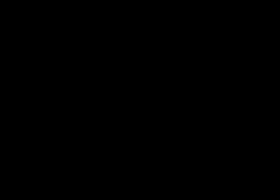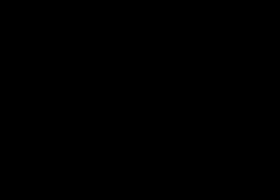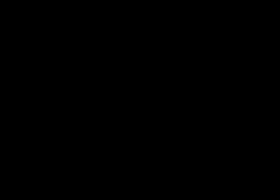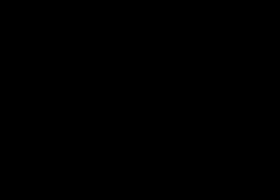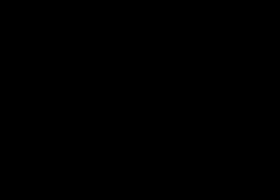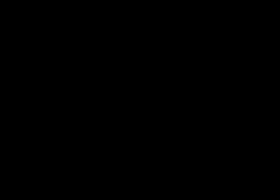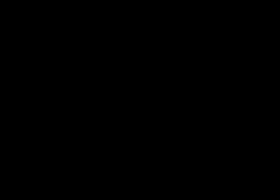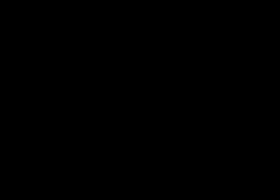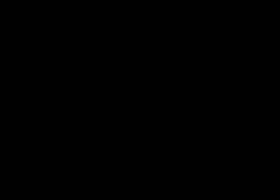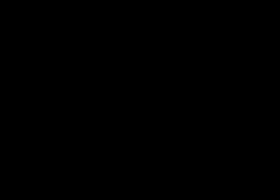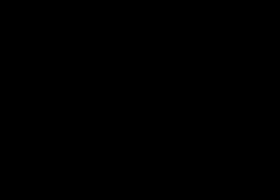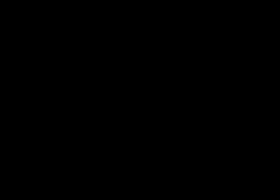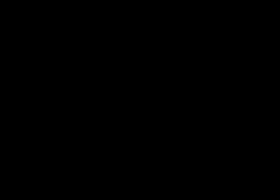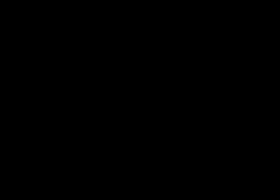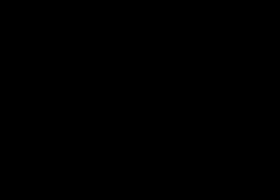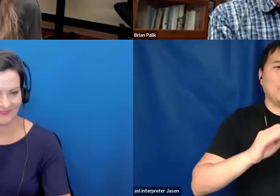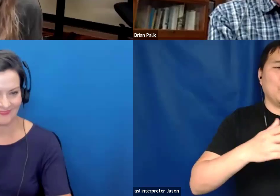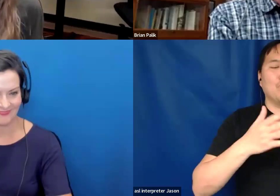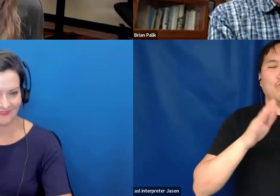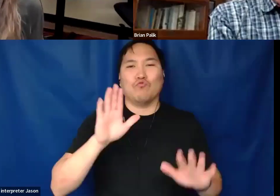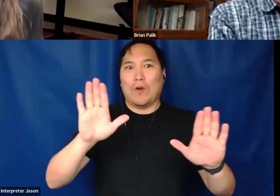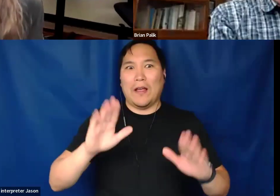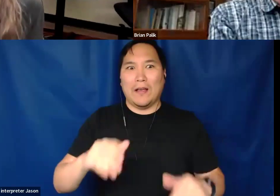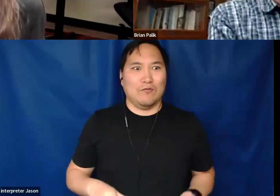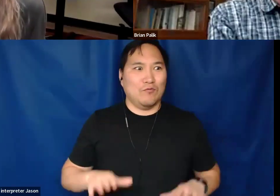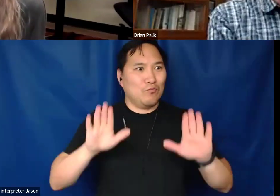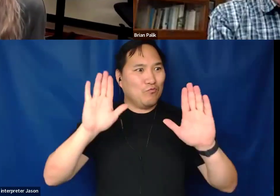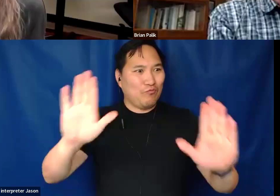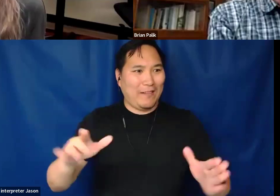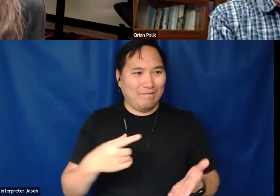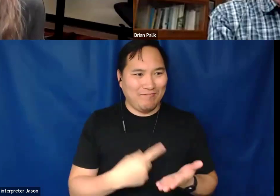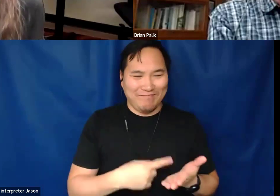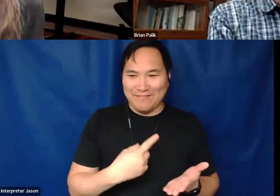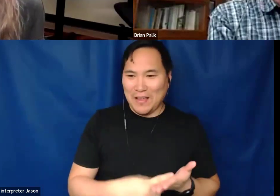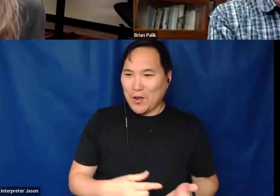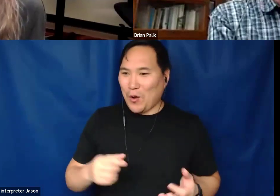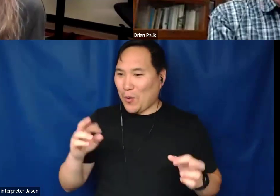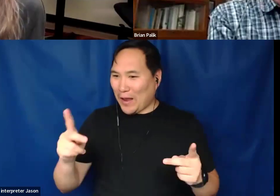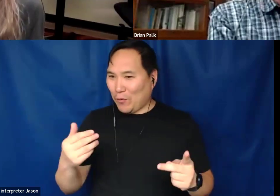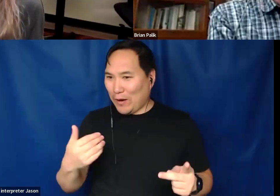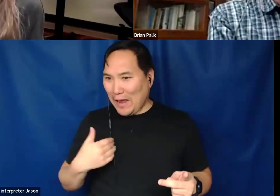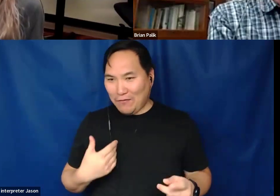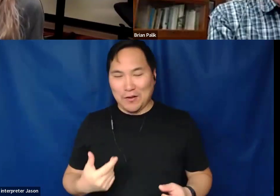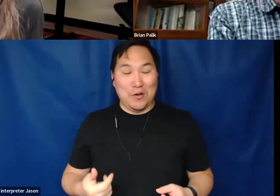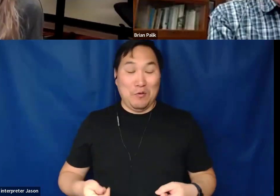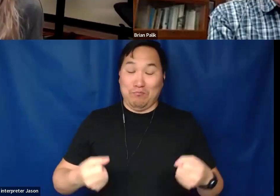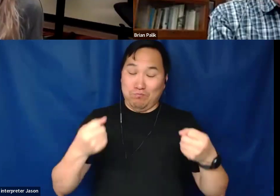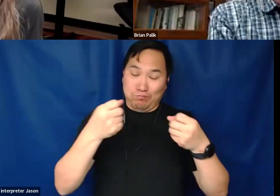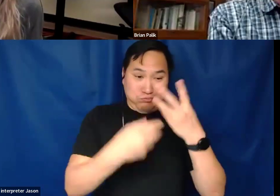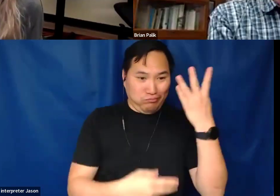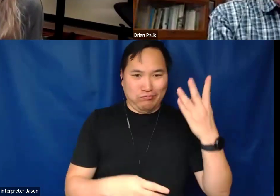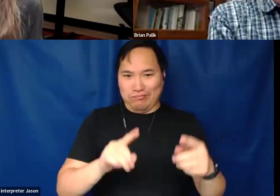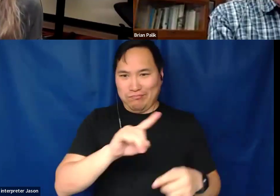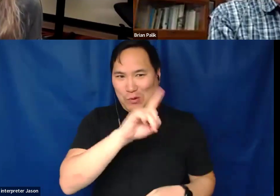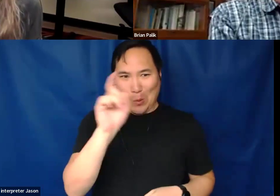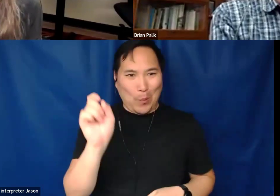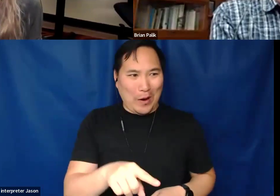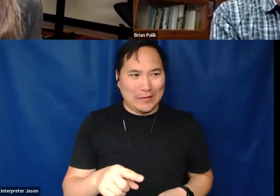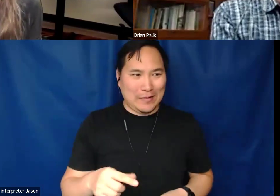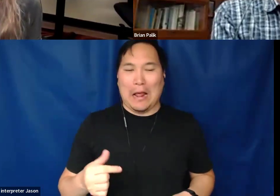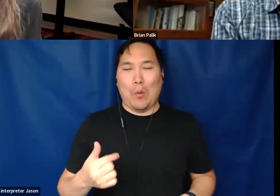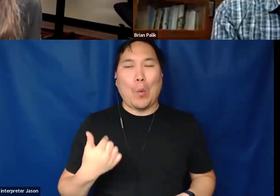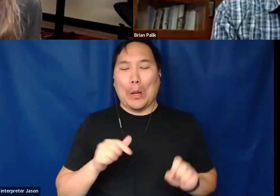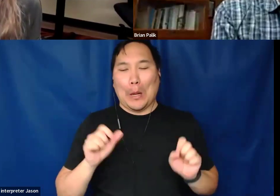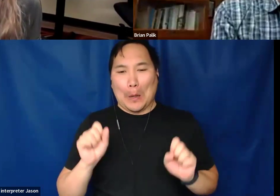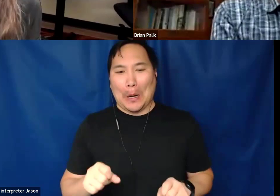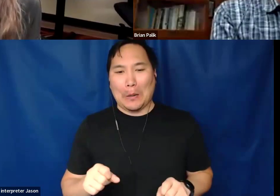Great, thanks so much. That was wonderful. We have about a half a dozen questions, so I think we can stroll through those,